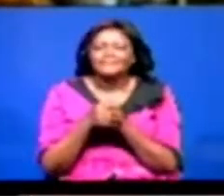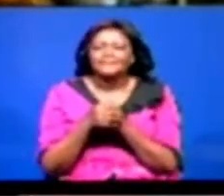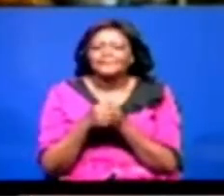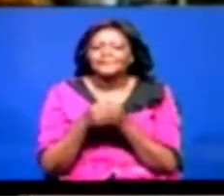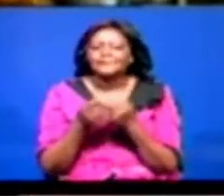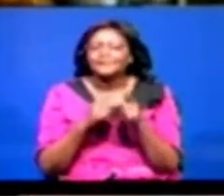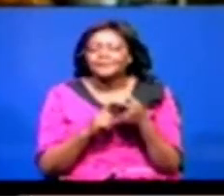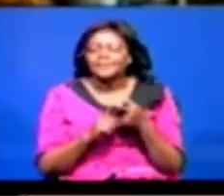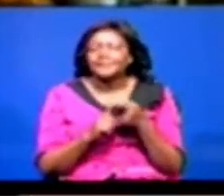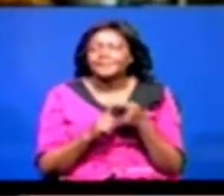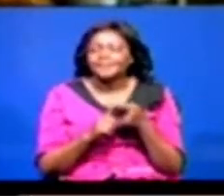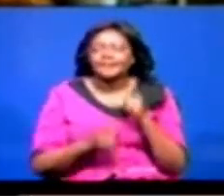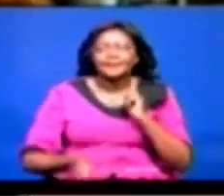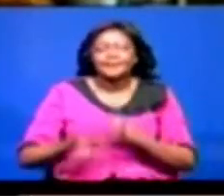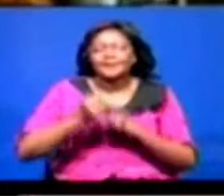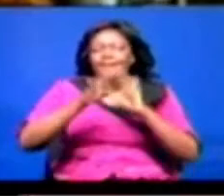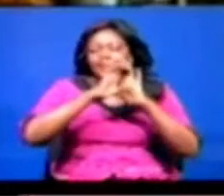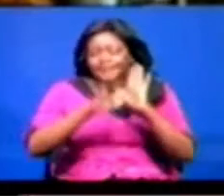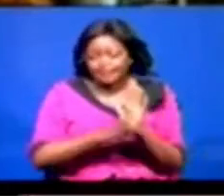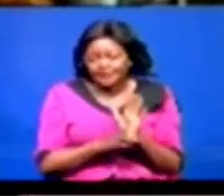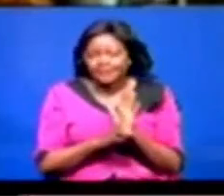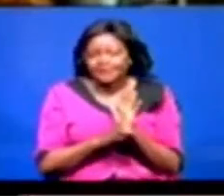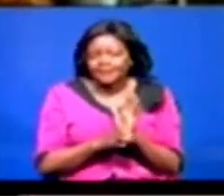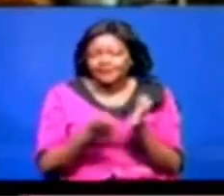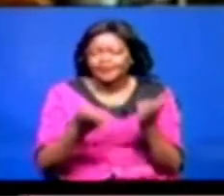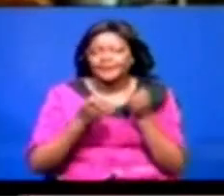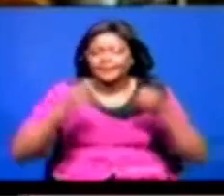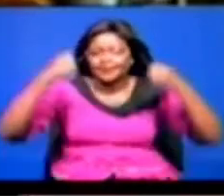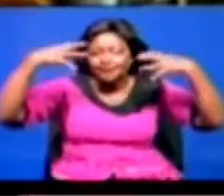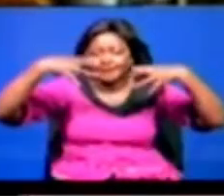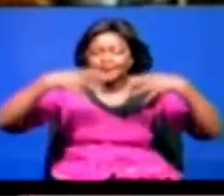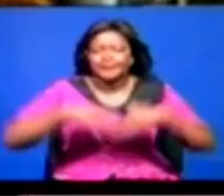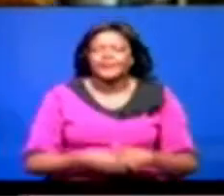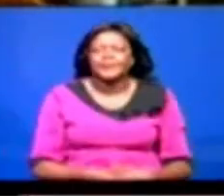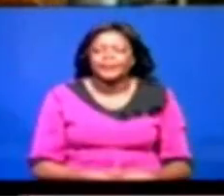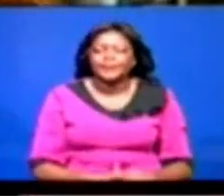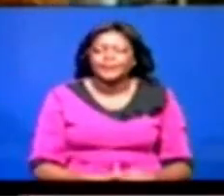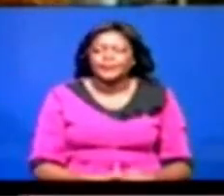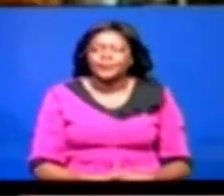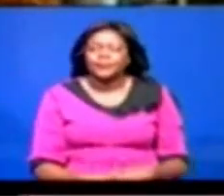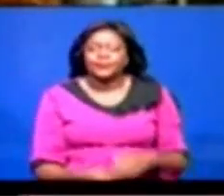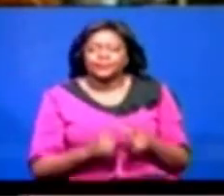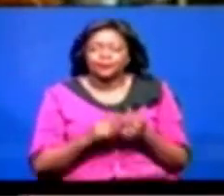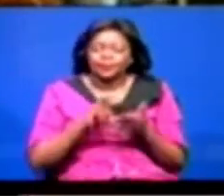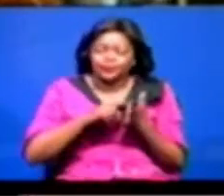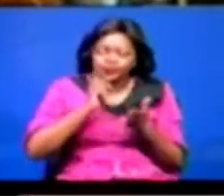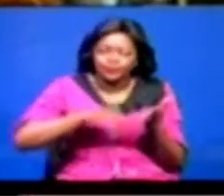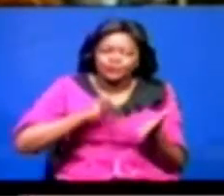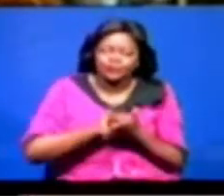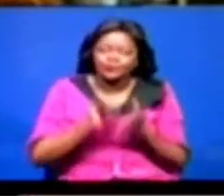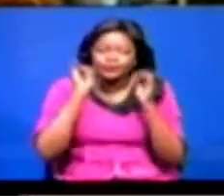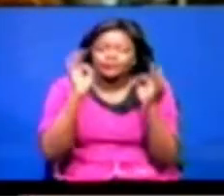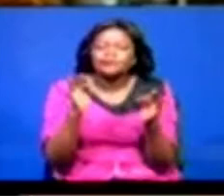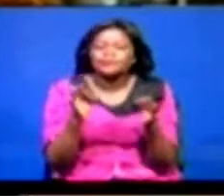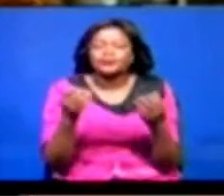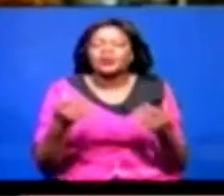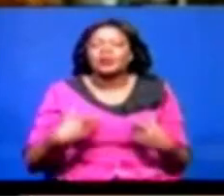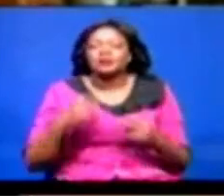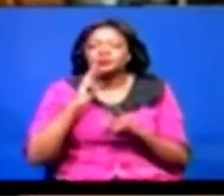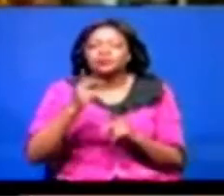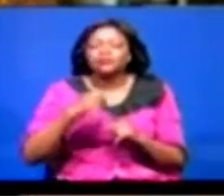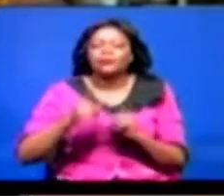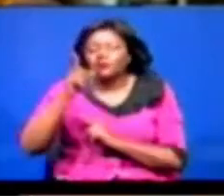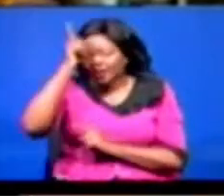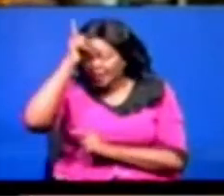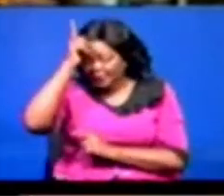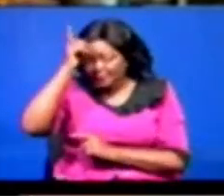the constitutional imperative of transparency. It then meant that if I'd gotten my results from my village,